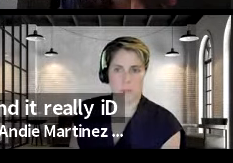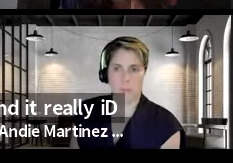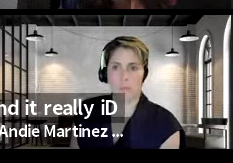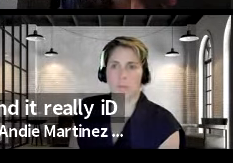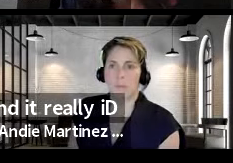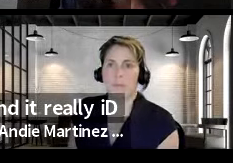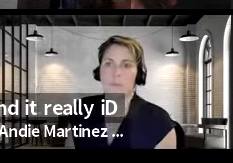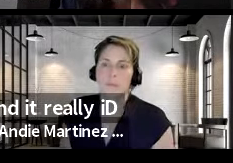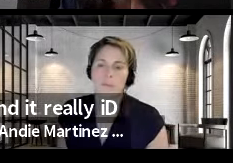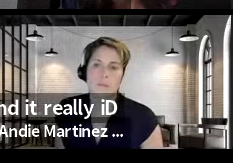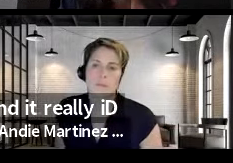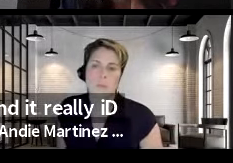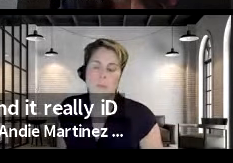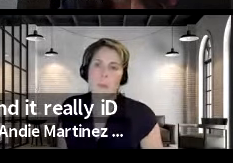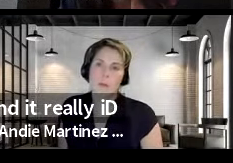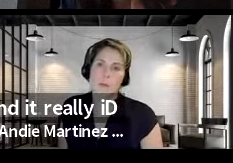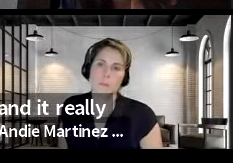ideally